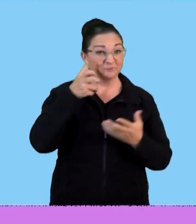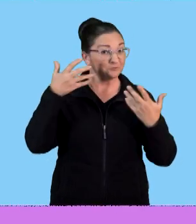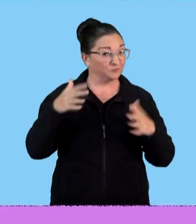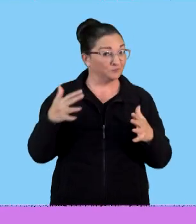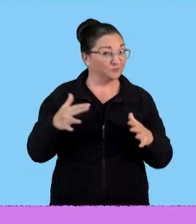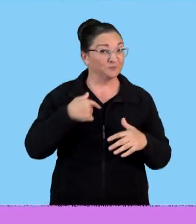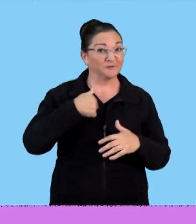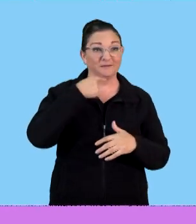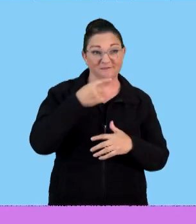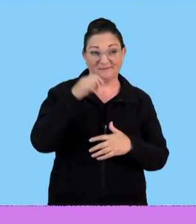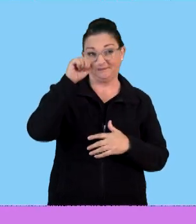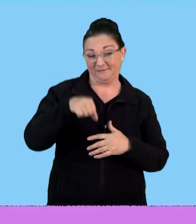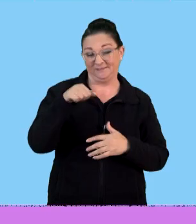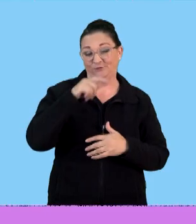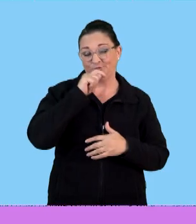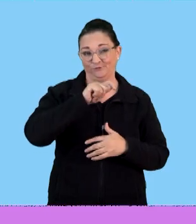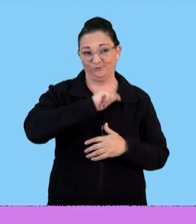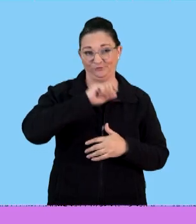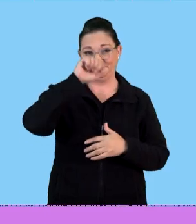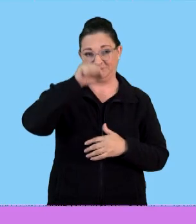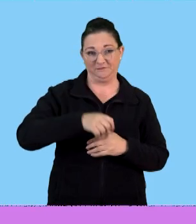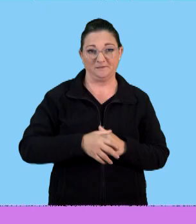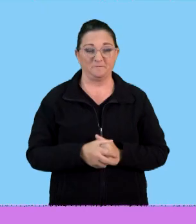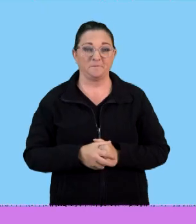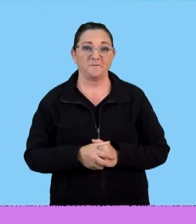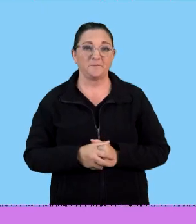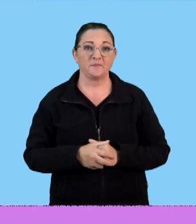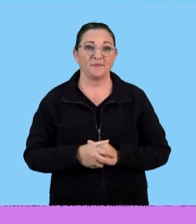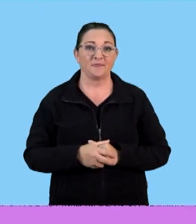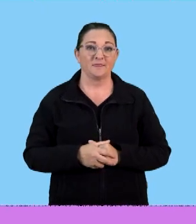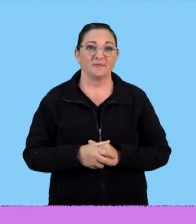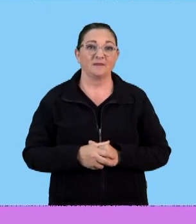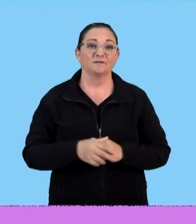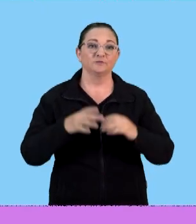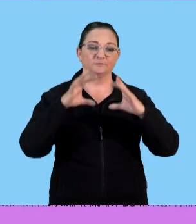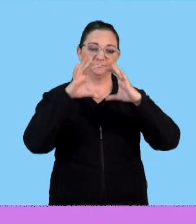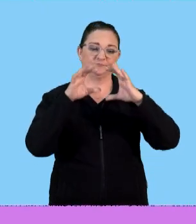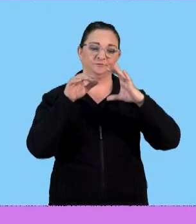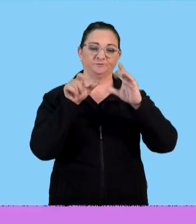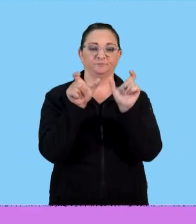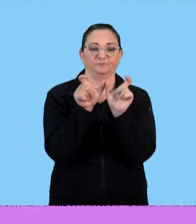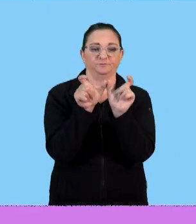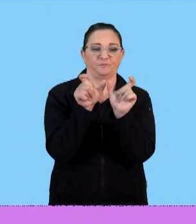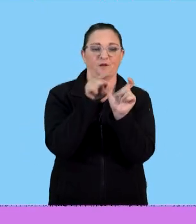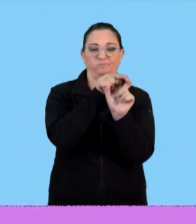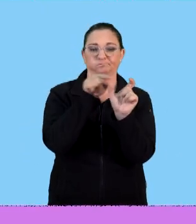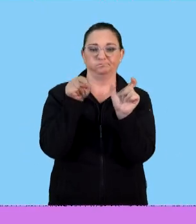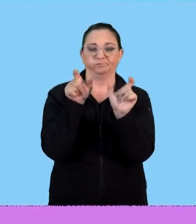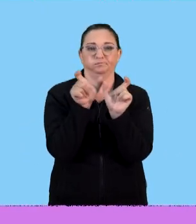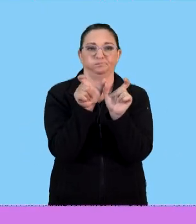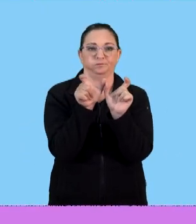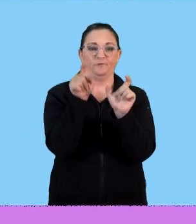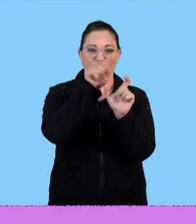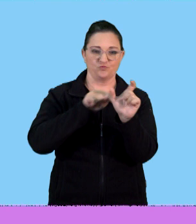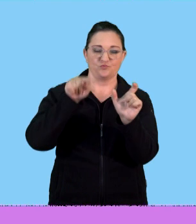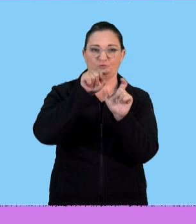listened carefully, I've indicated this statement right, so that is indeed true. Okay, that is the diameter. And then